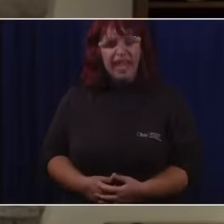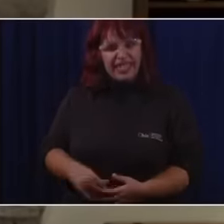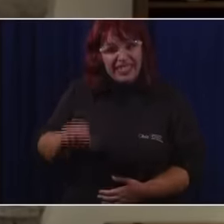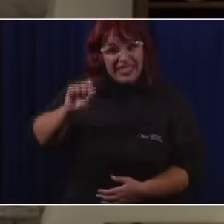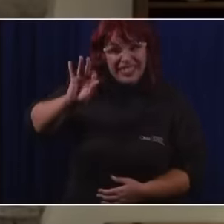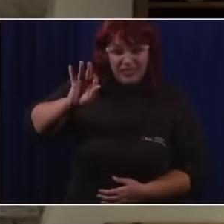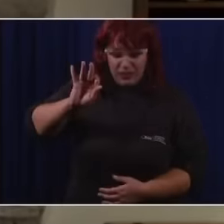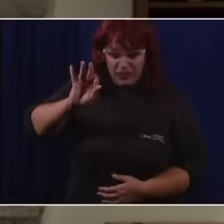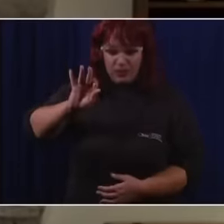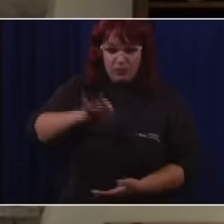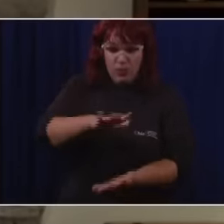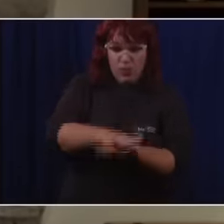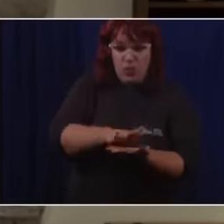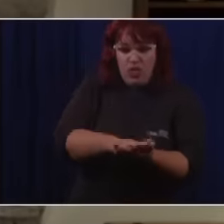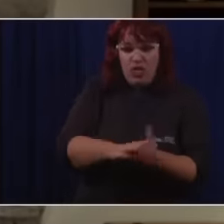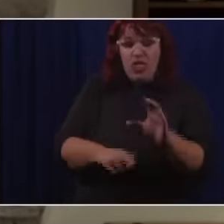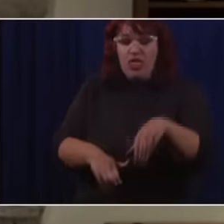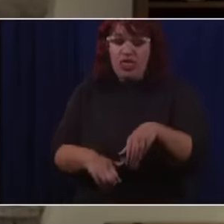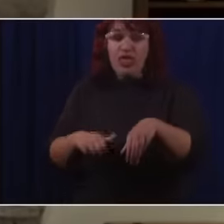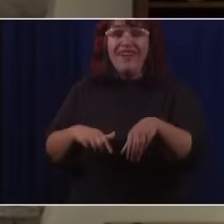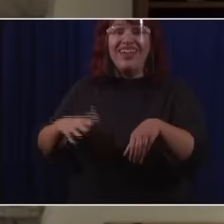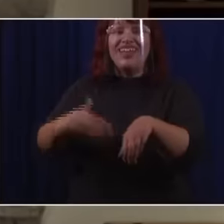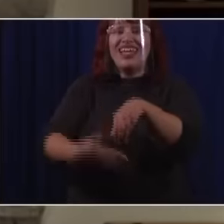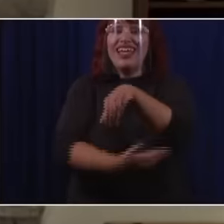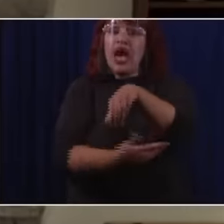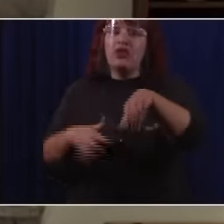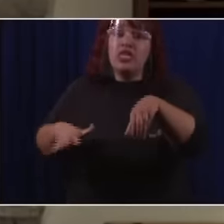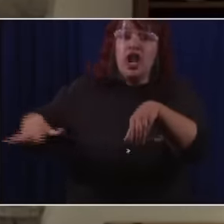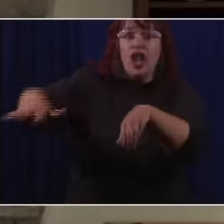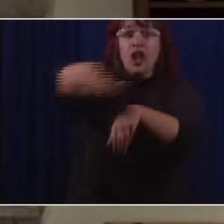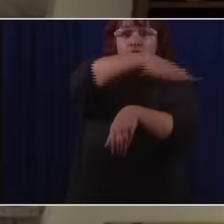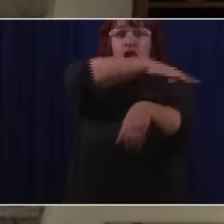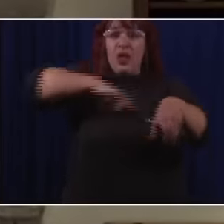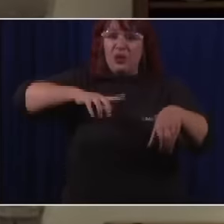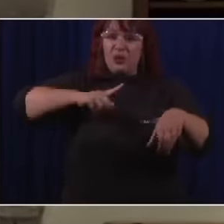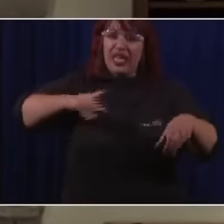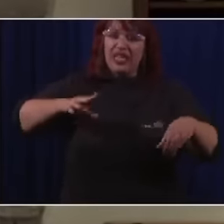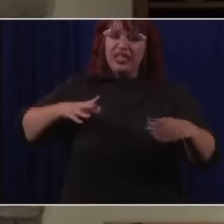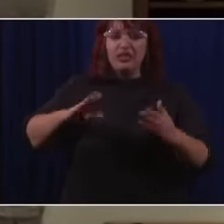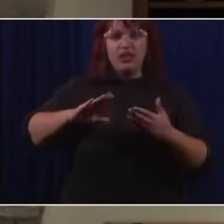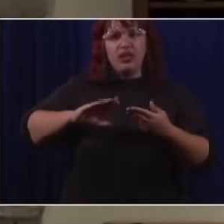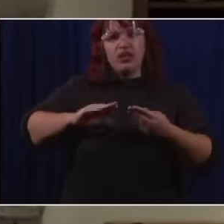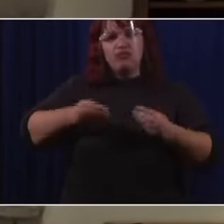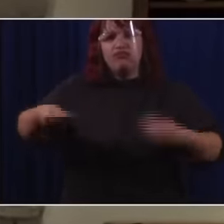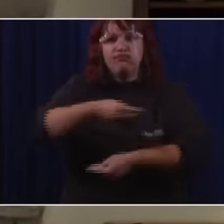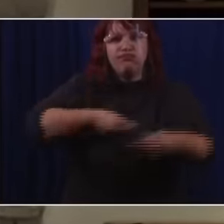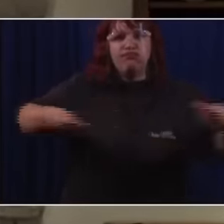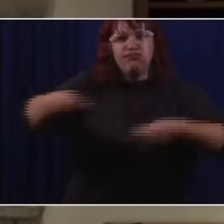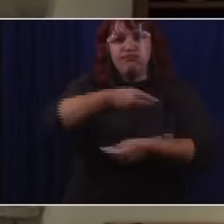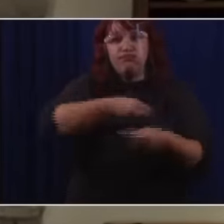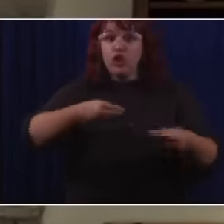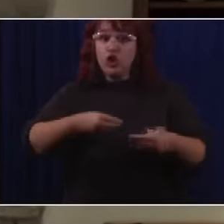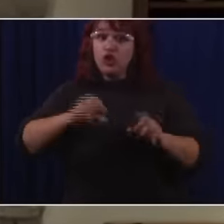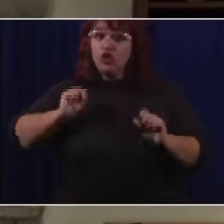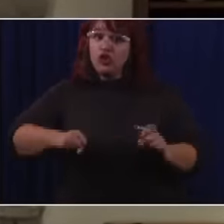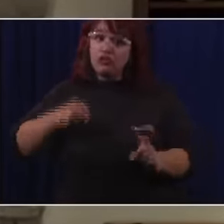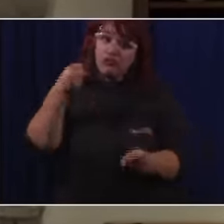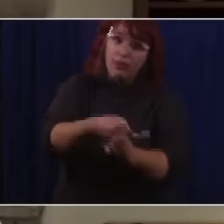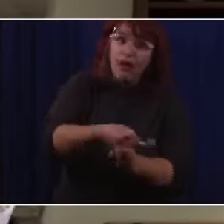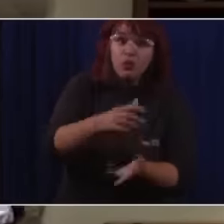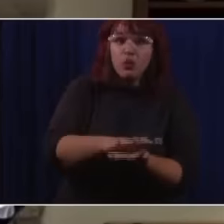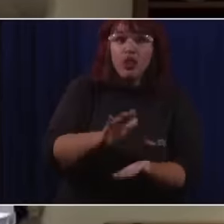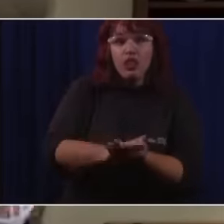county positivity rate is high, the number of cases are high. And so, again, one of the reasons we put out